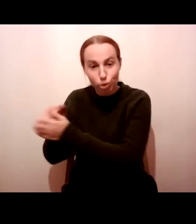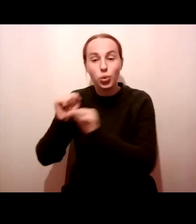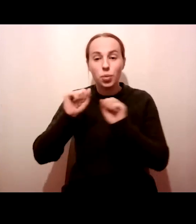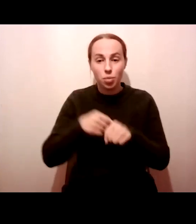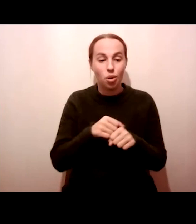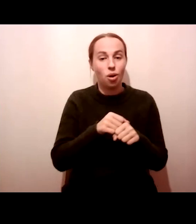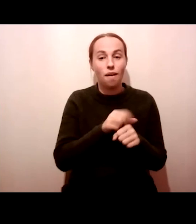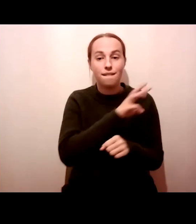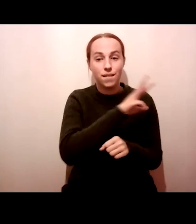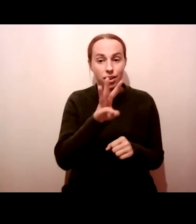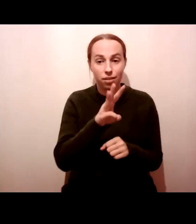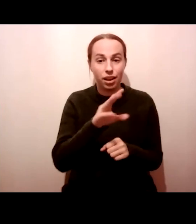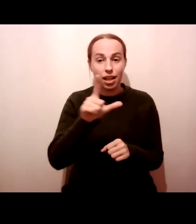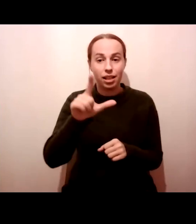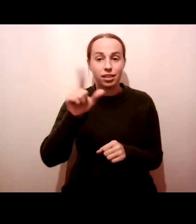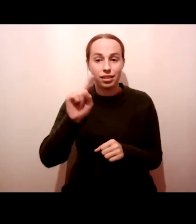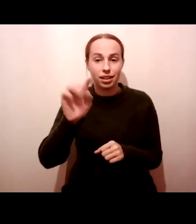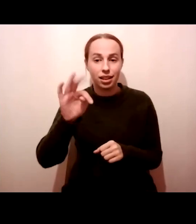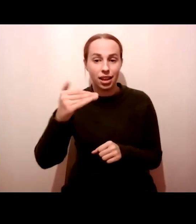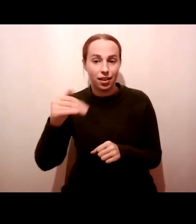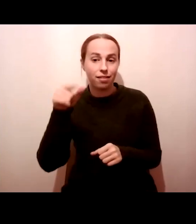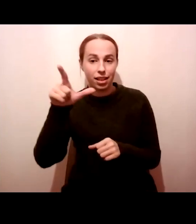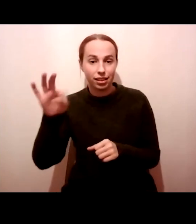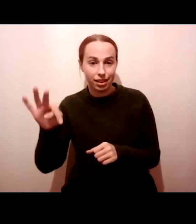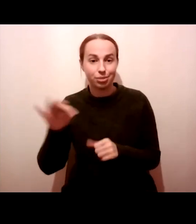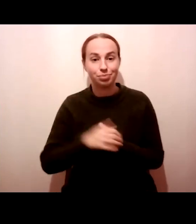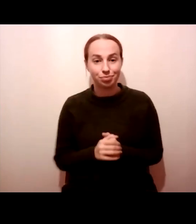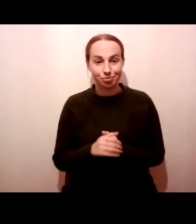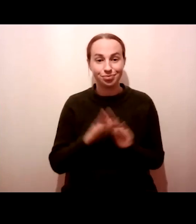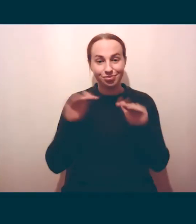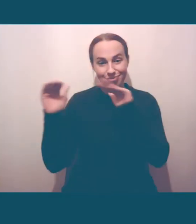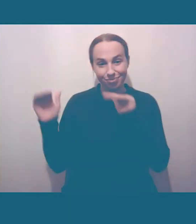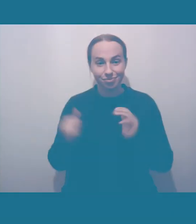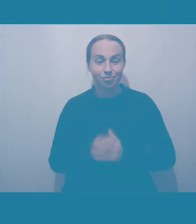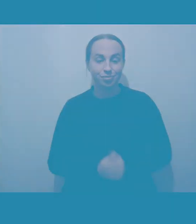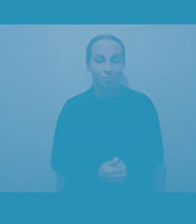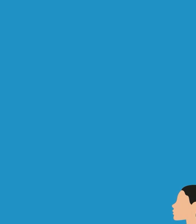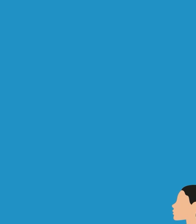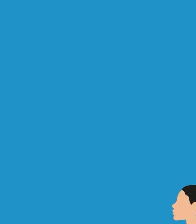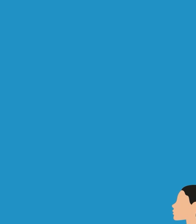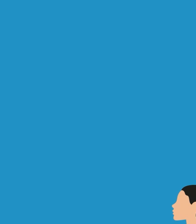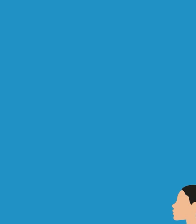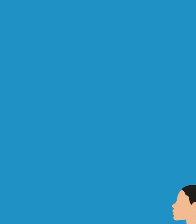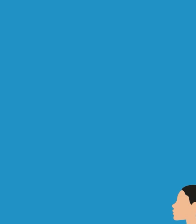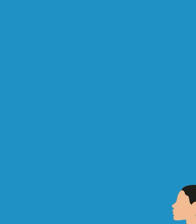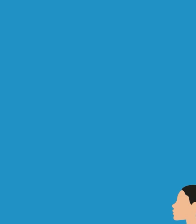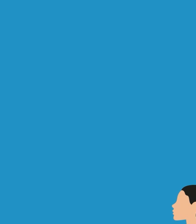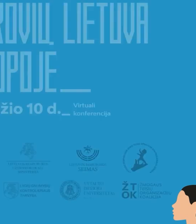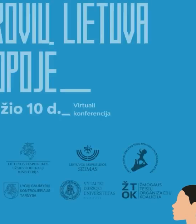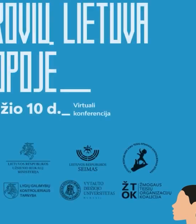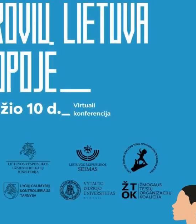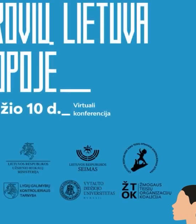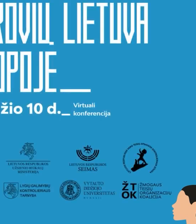the recordings on our website nztl.lt.